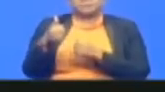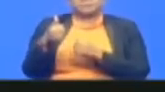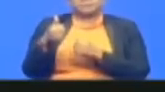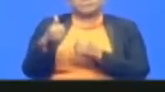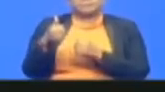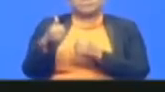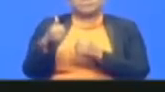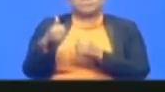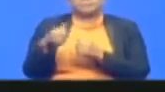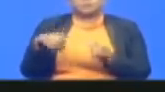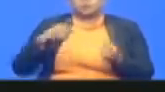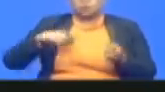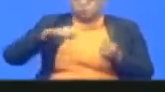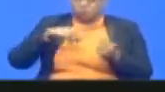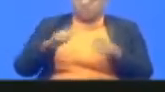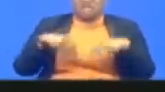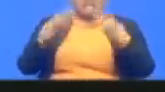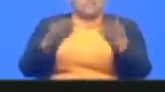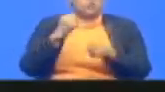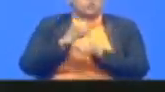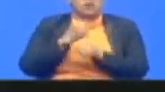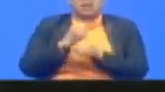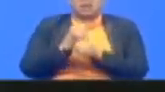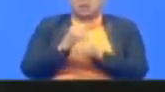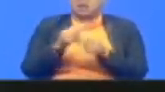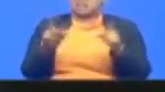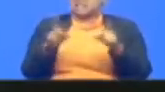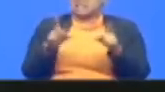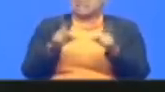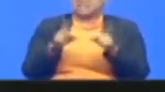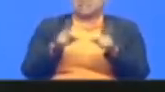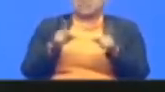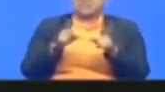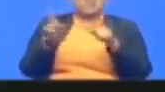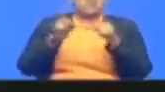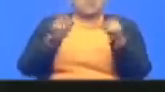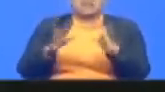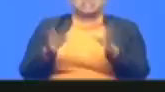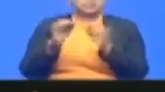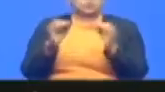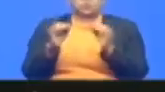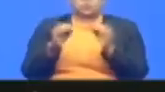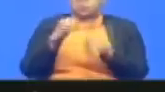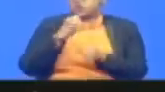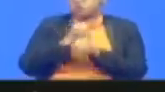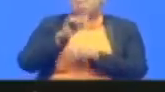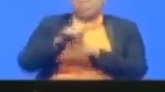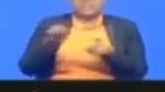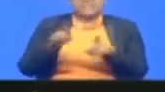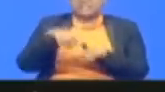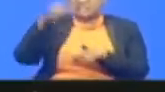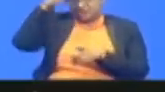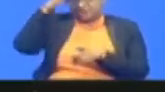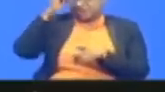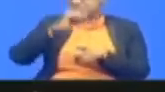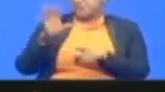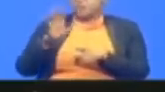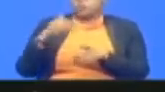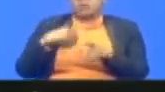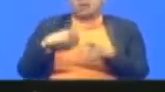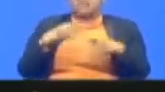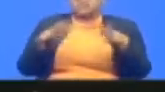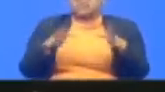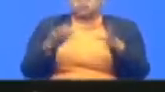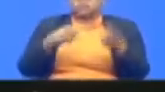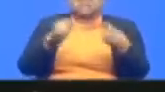We are not issuing work permits to traders because we don't do that as government. We don't have a classification of work permits